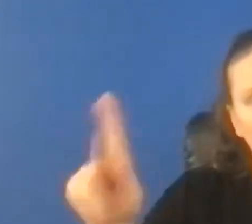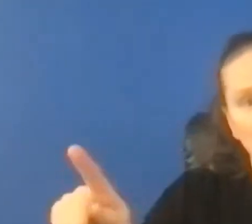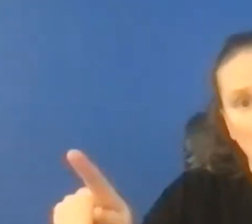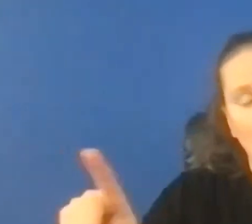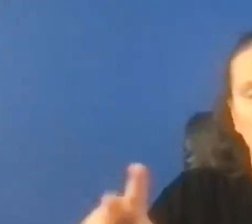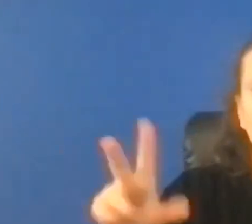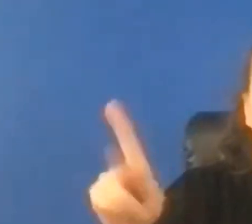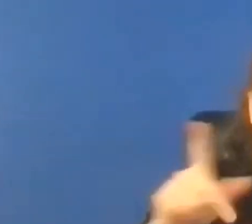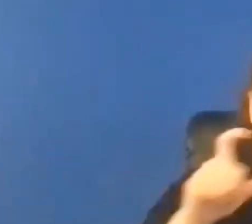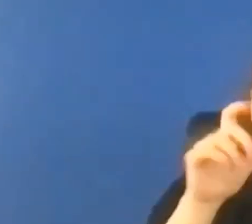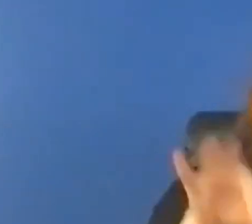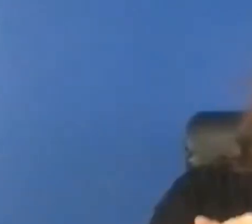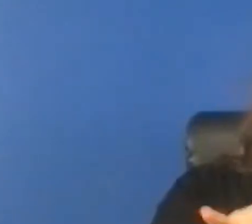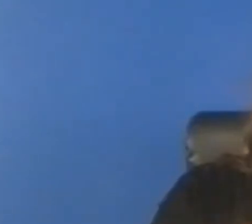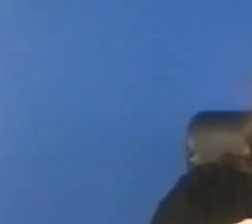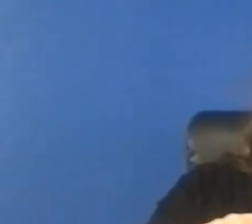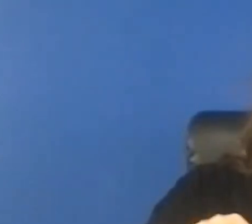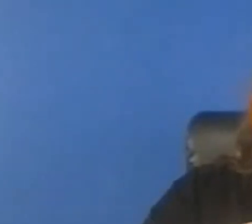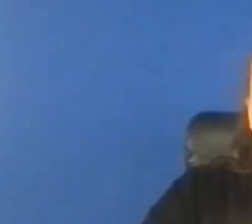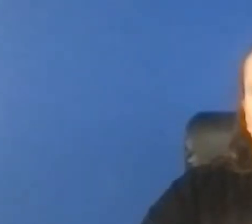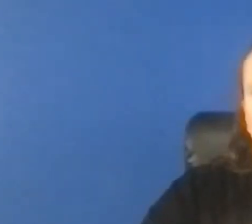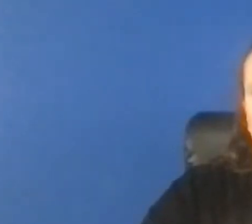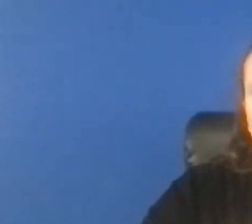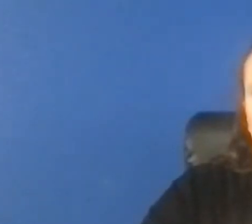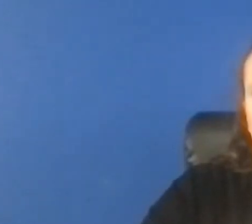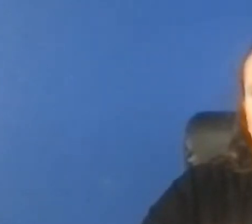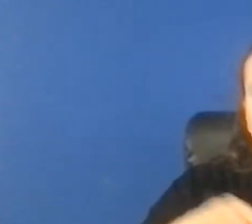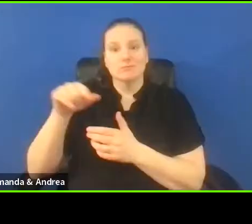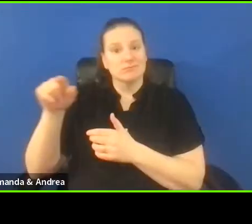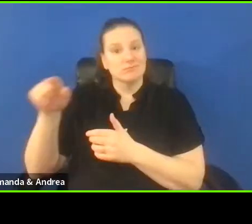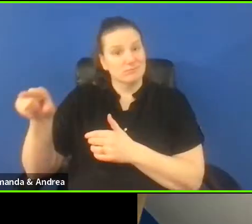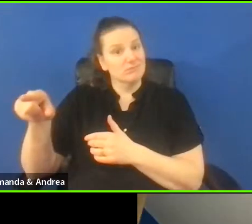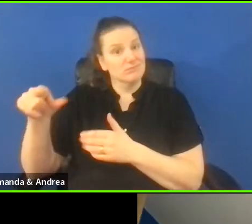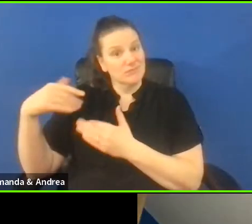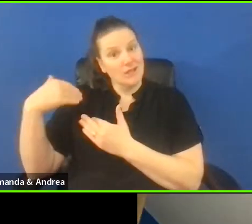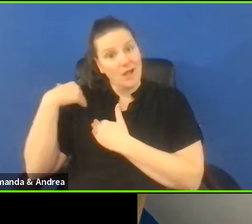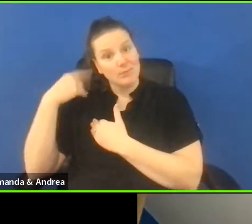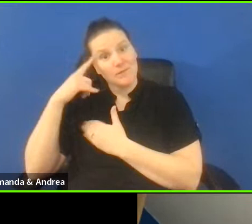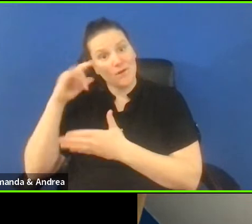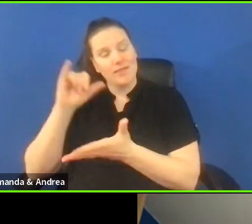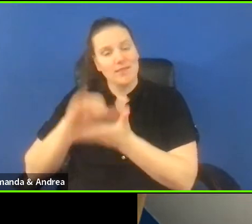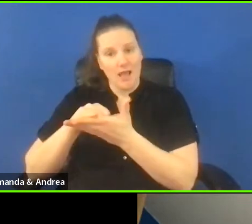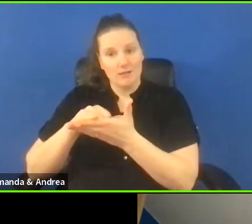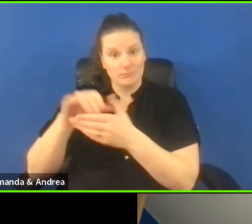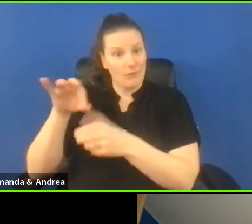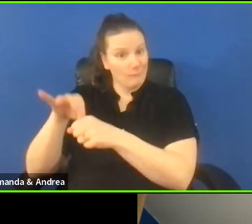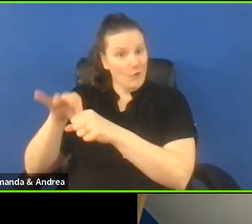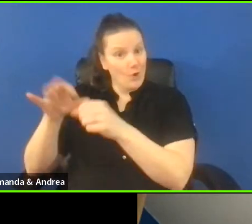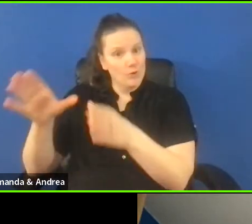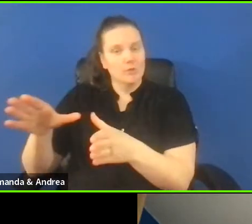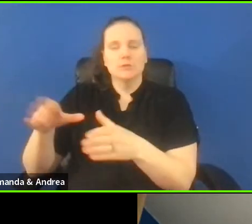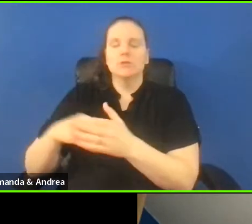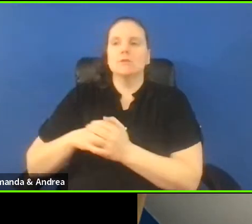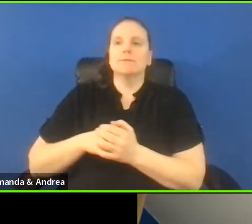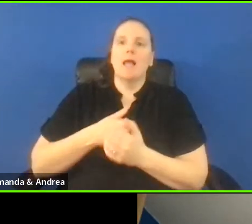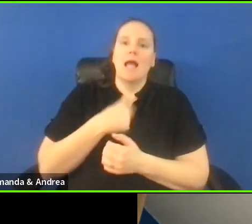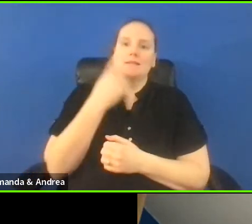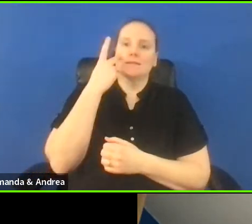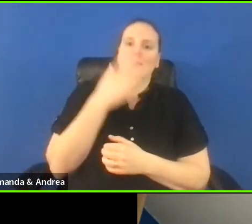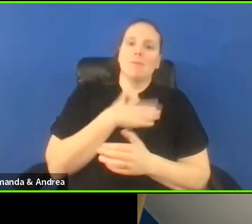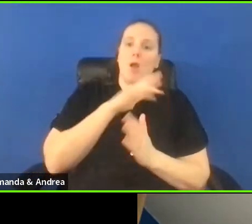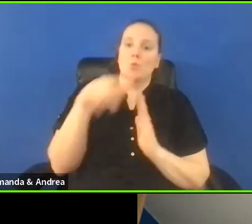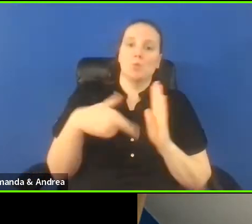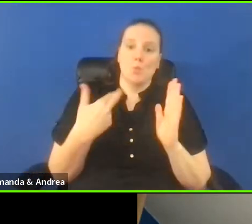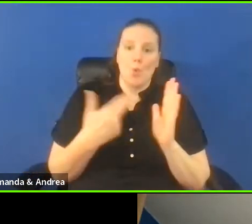voters, and that's who she is accountable to. So ultimately, I see my role as